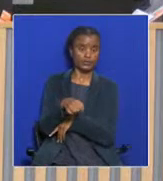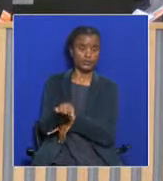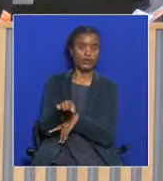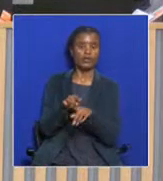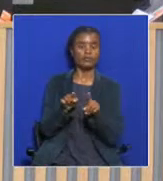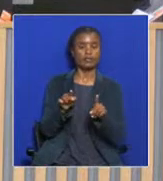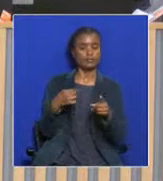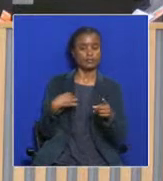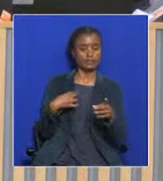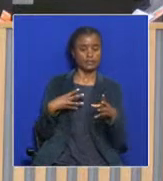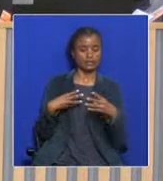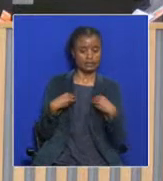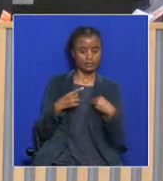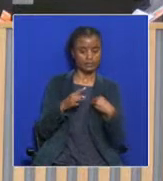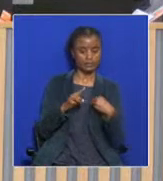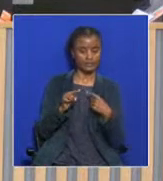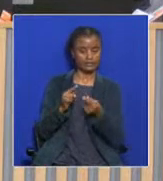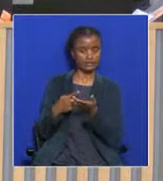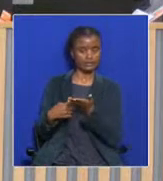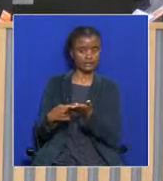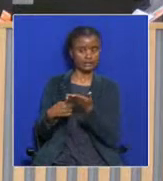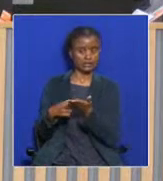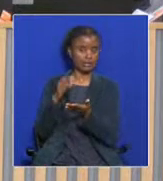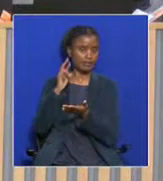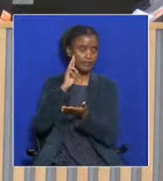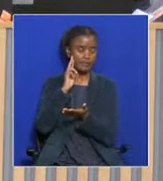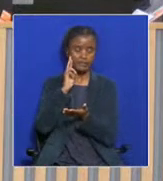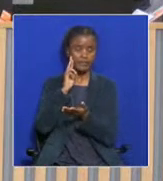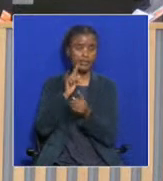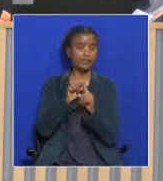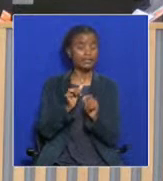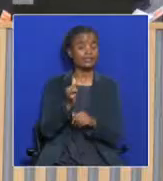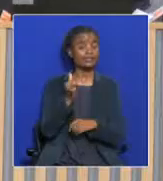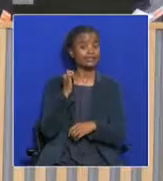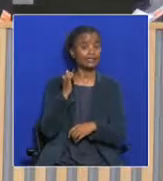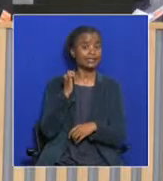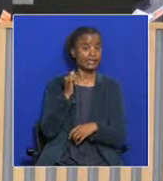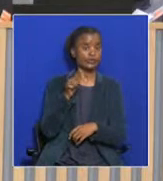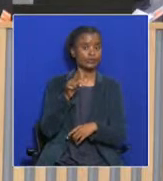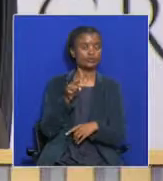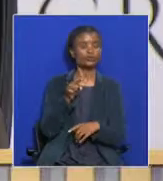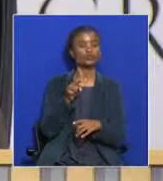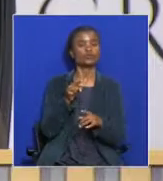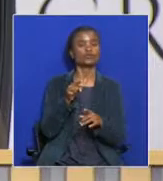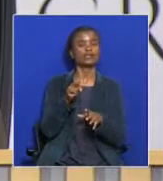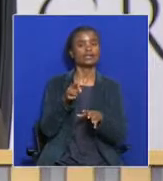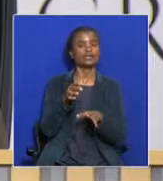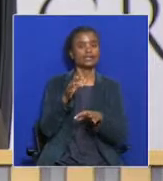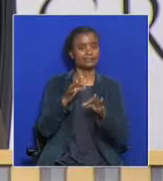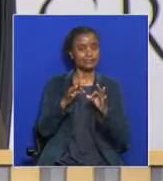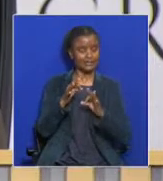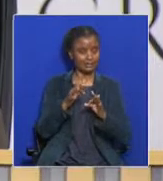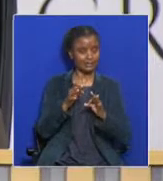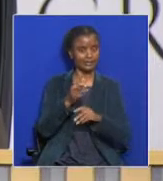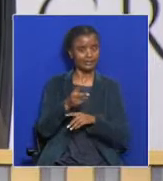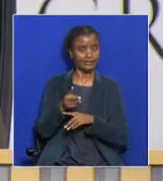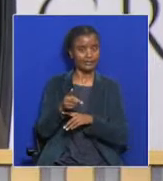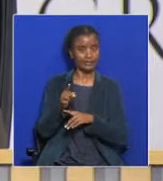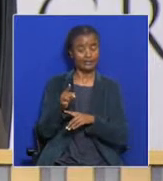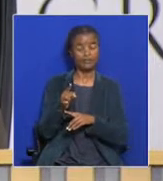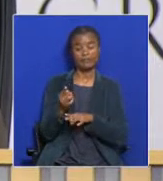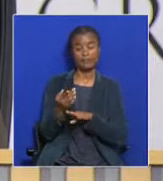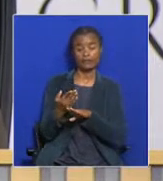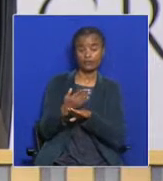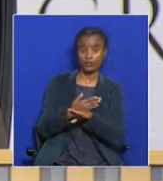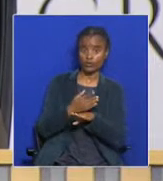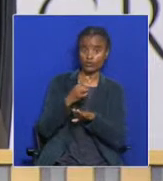with him. So yesterday you revisited your much firmer earlier statement, where in your earlier